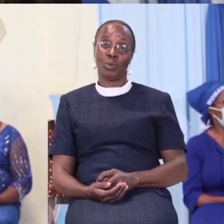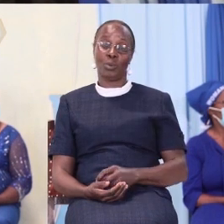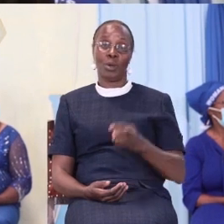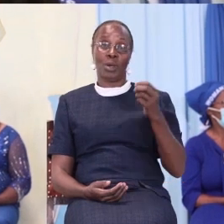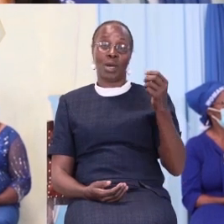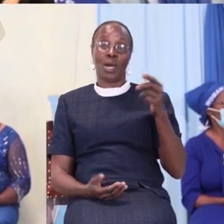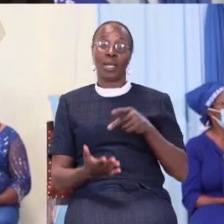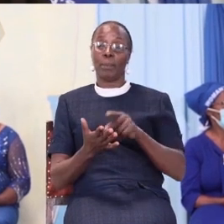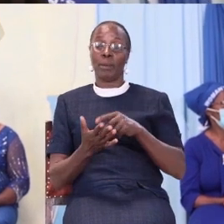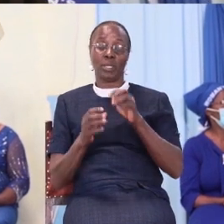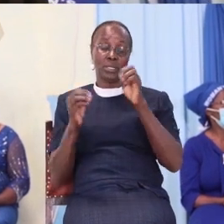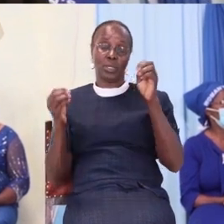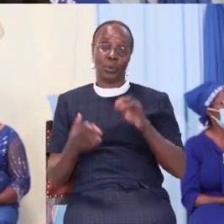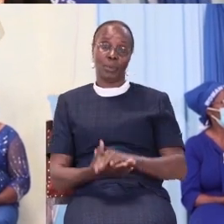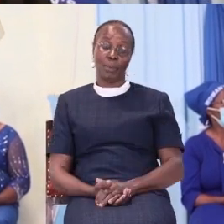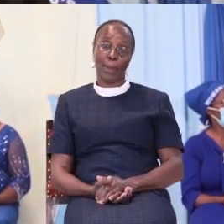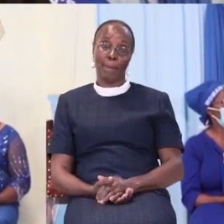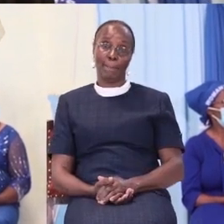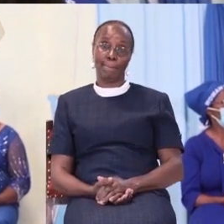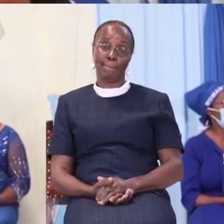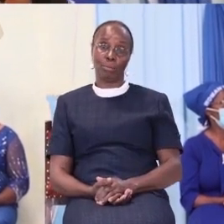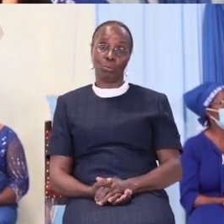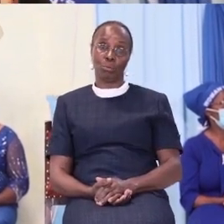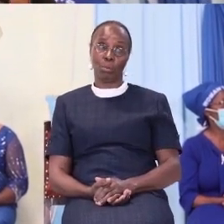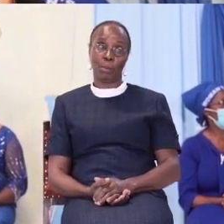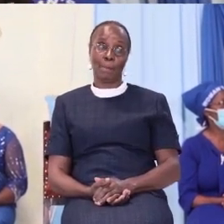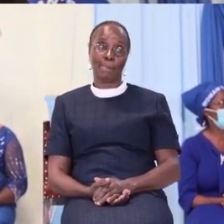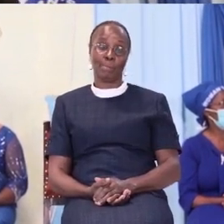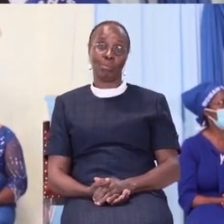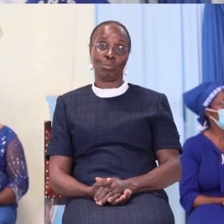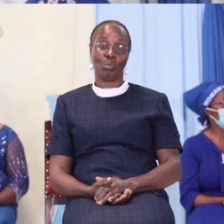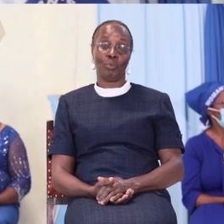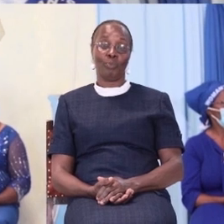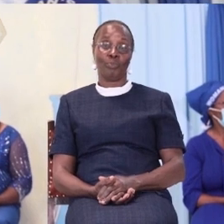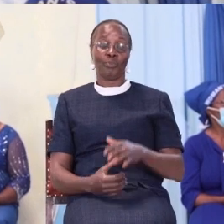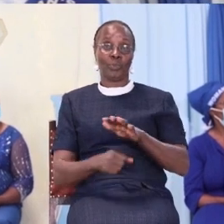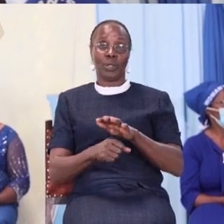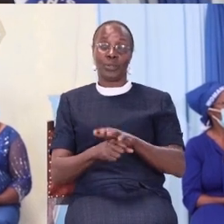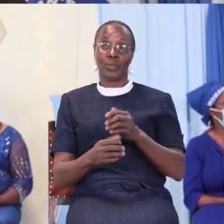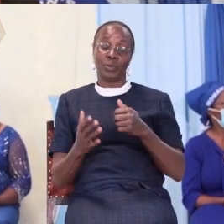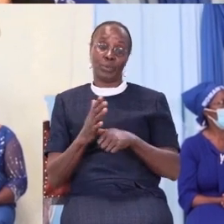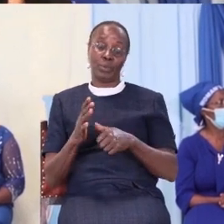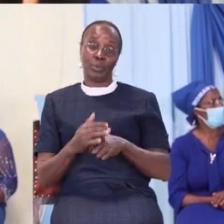how you're going to overcome this challenge. There is a lot of anxiety.